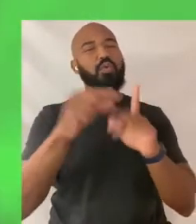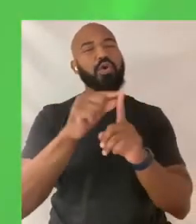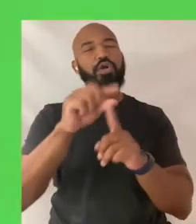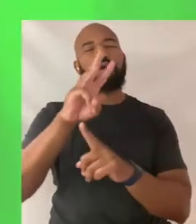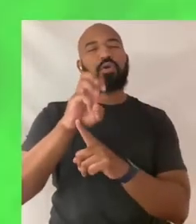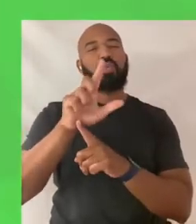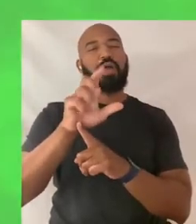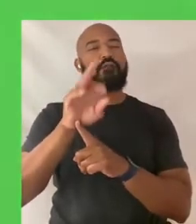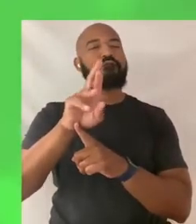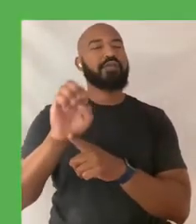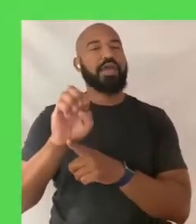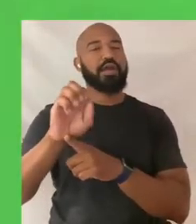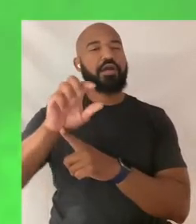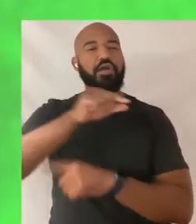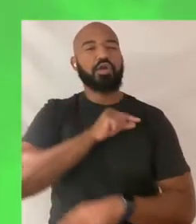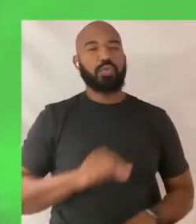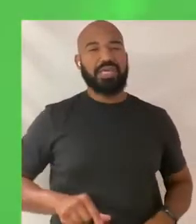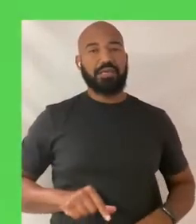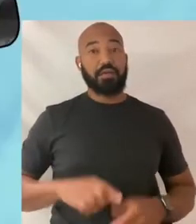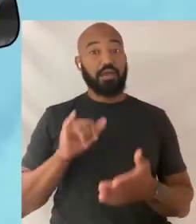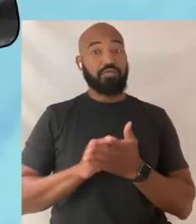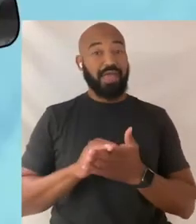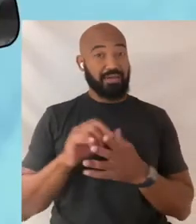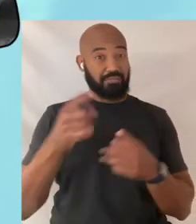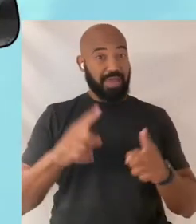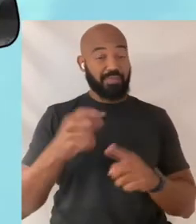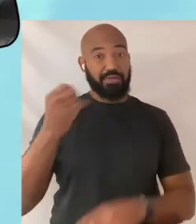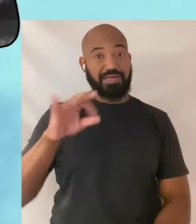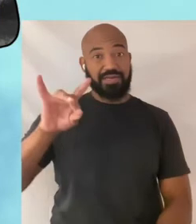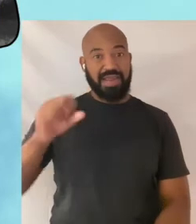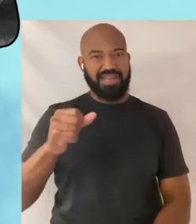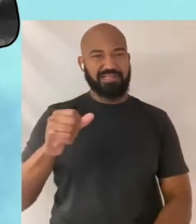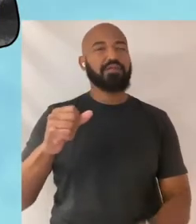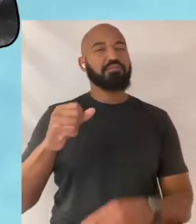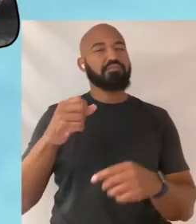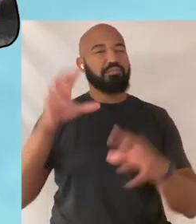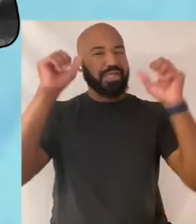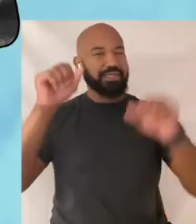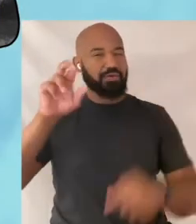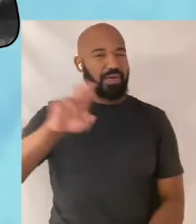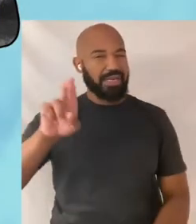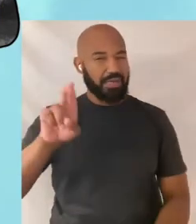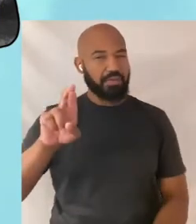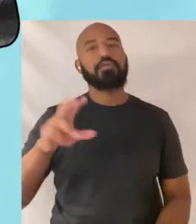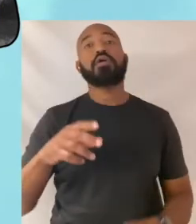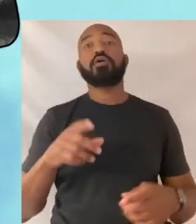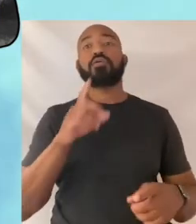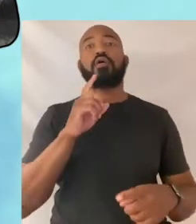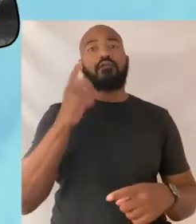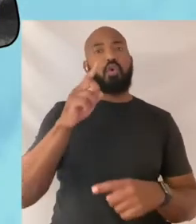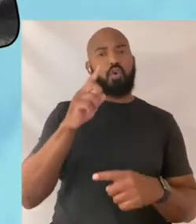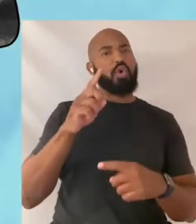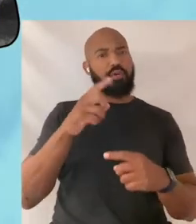welfare queen was a term and stereotype promoted by the Reagan administration in the 80s to disparage Black women seeking